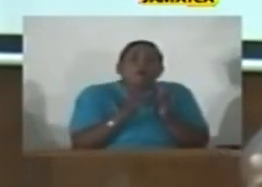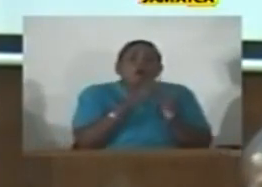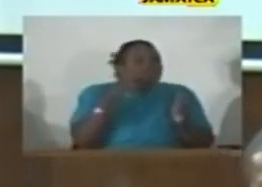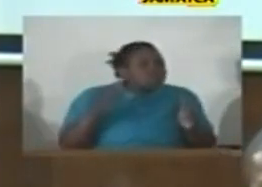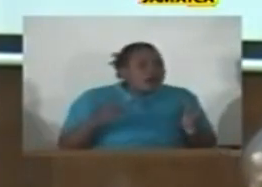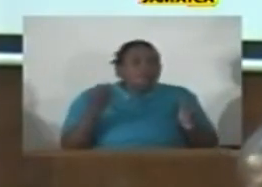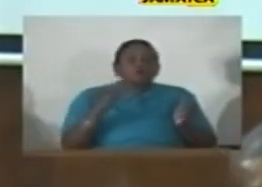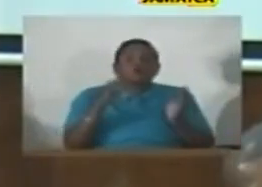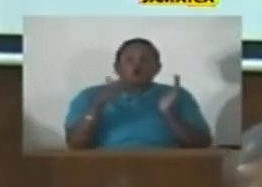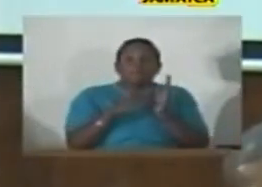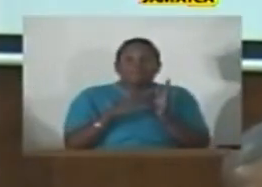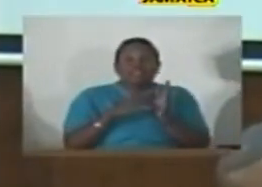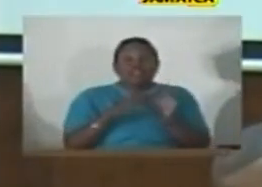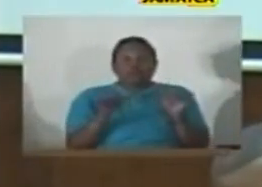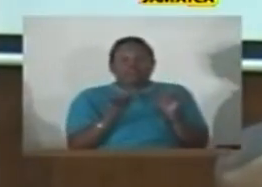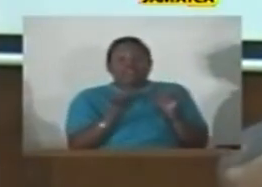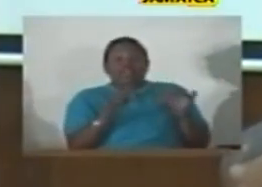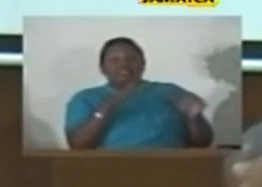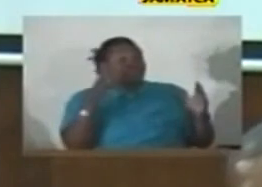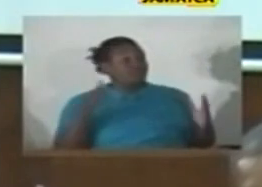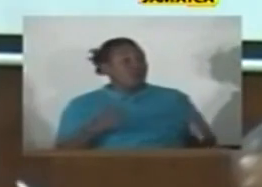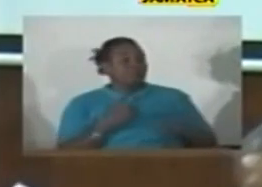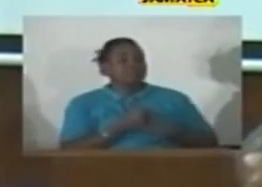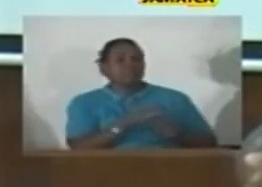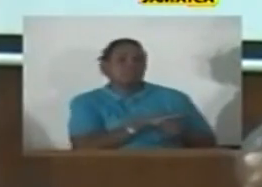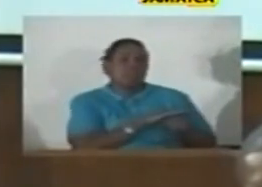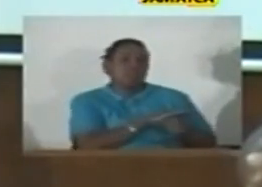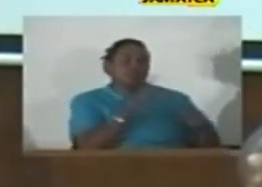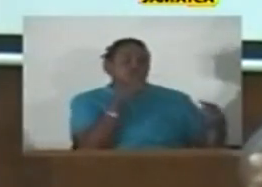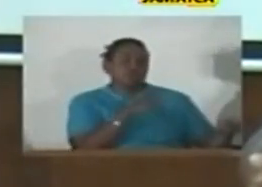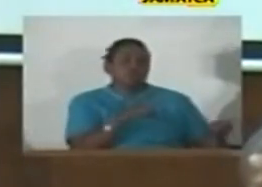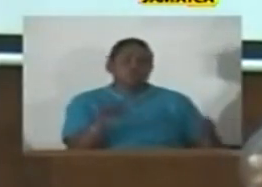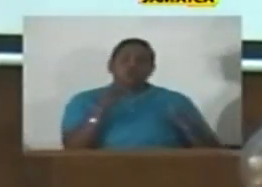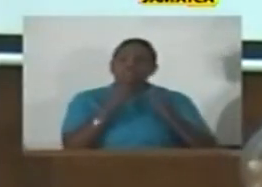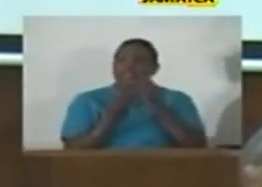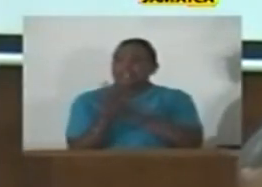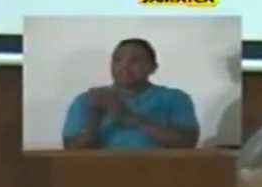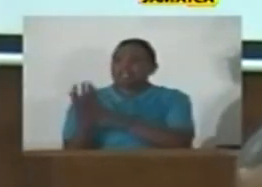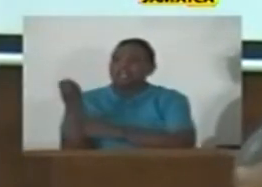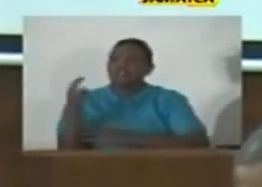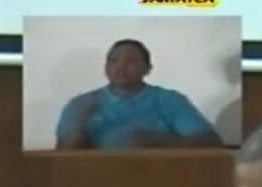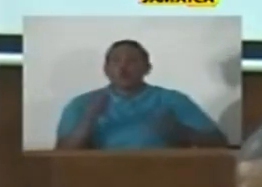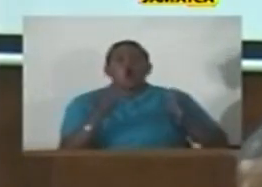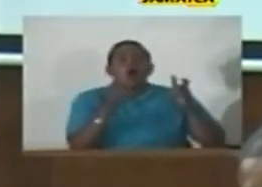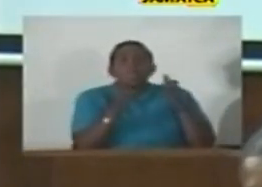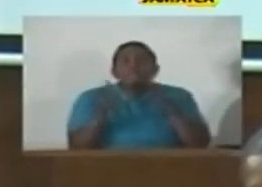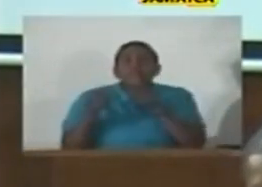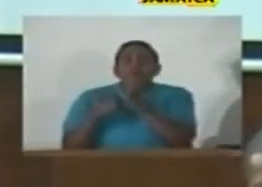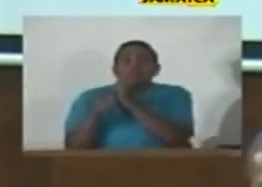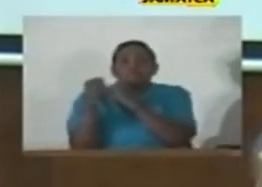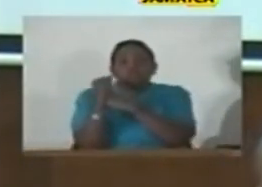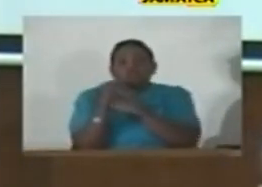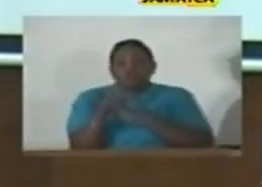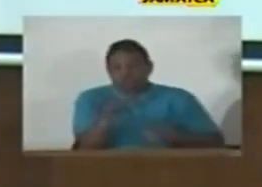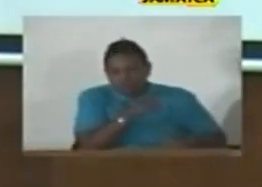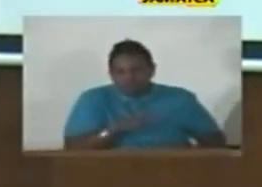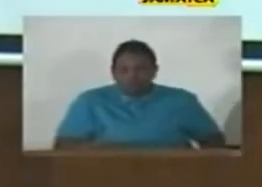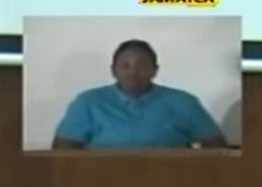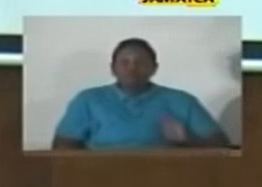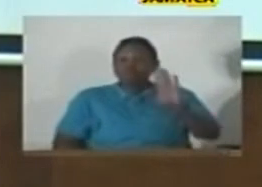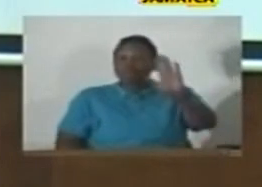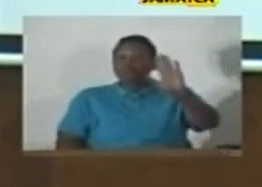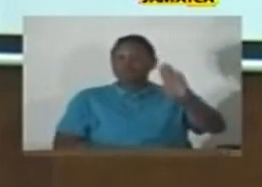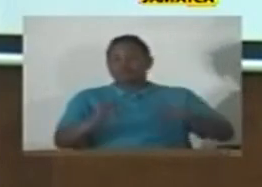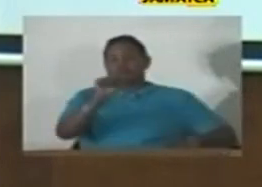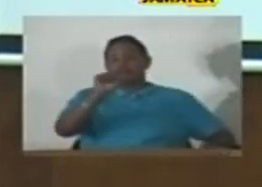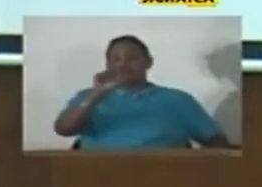or medium-sized farmers and are areas without irrigation or have minimum infrastructure.